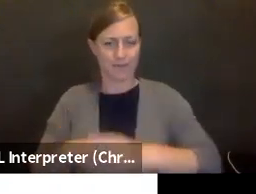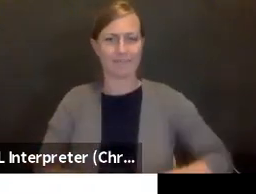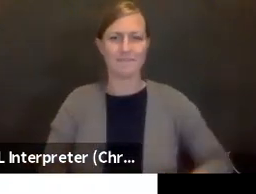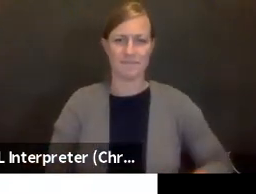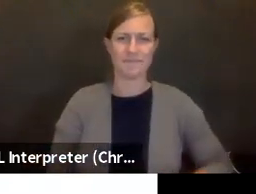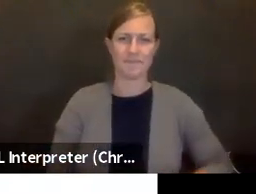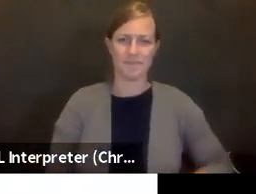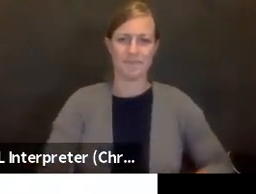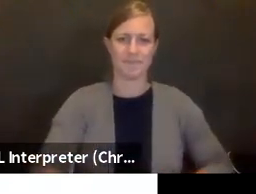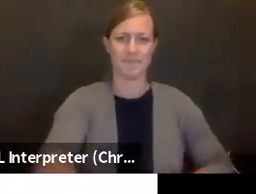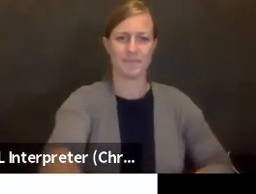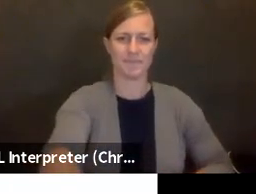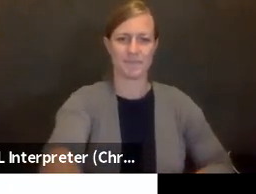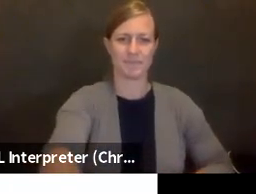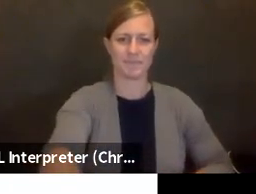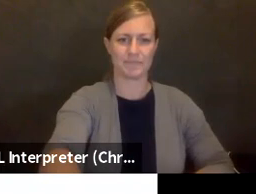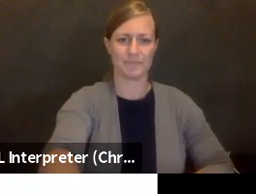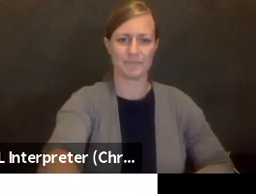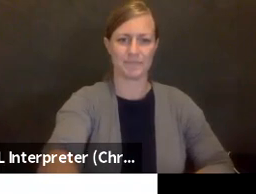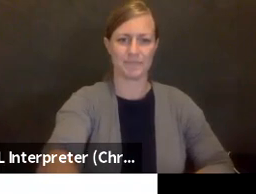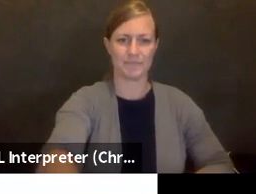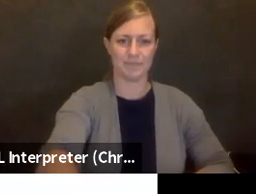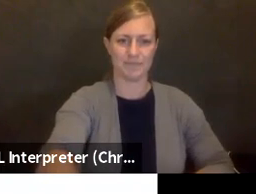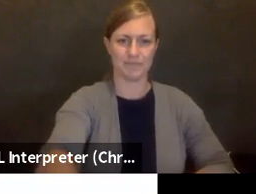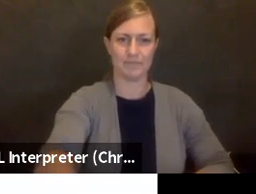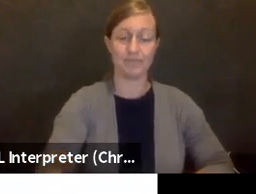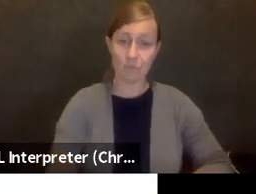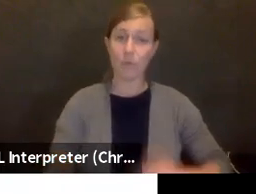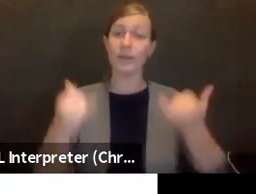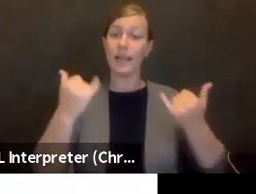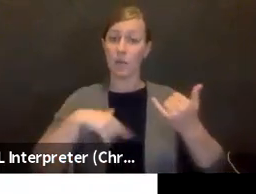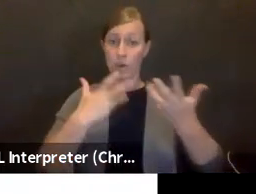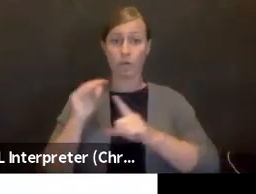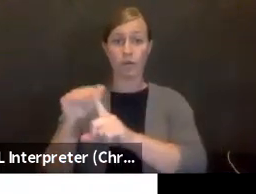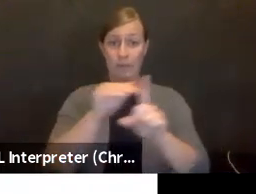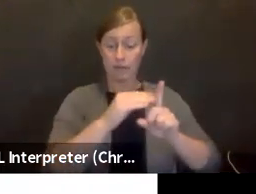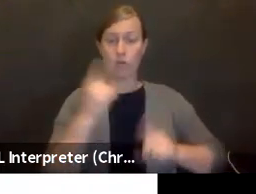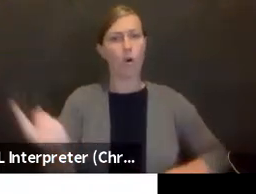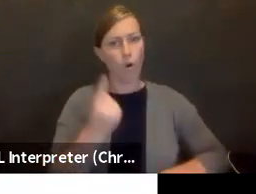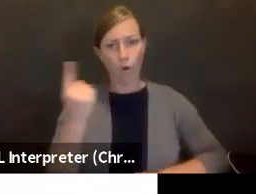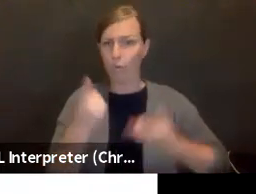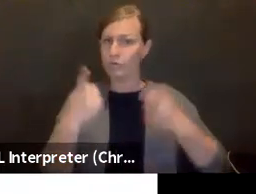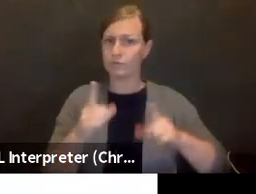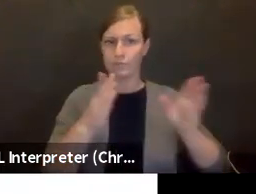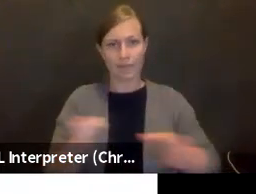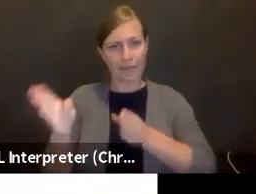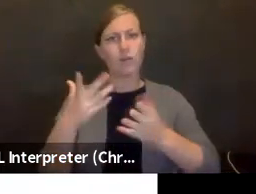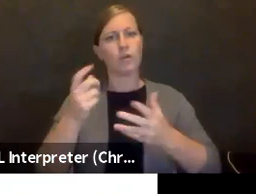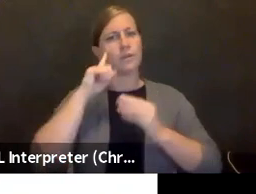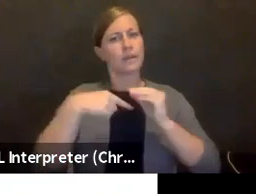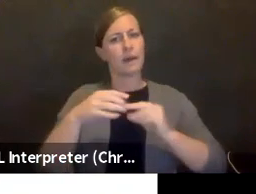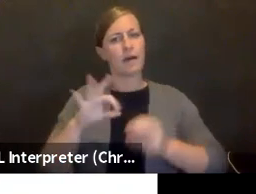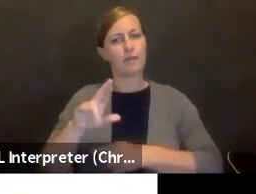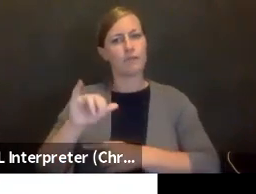And with that, we want to remind you that we always need to be thinking about our framing as we're adding content and materials